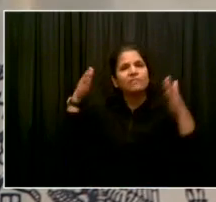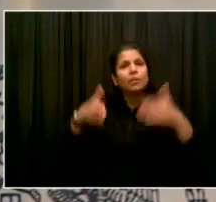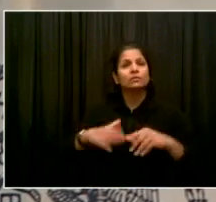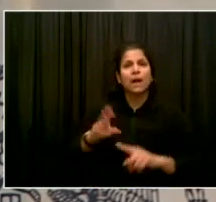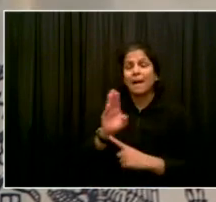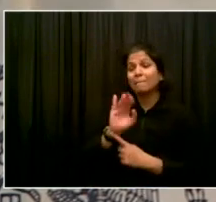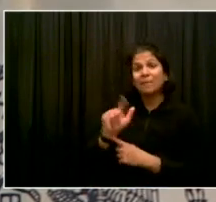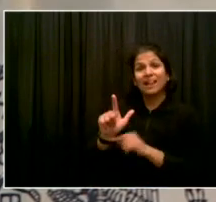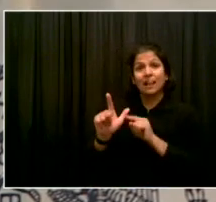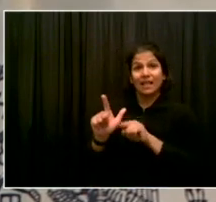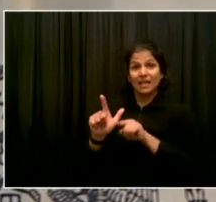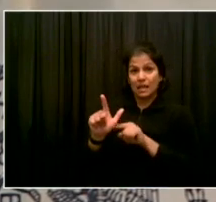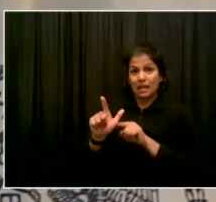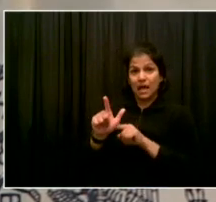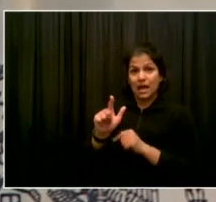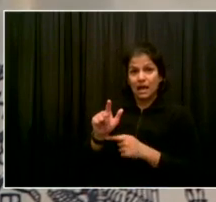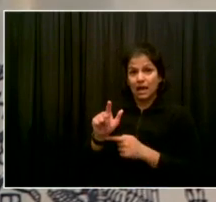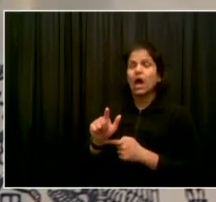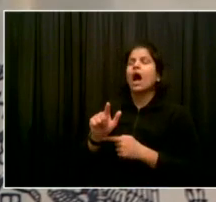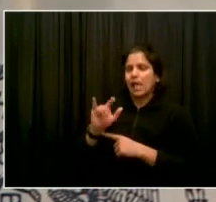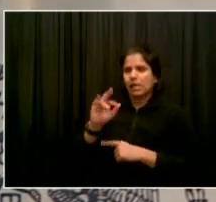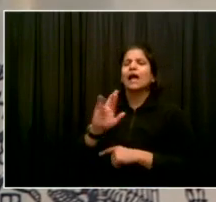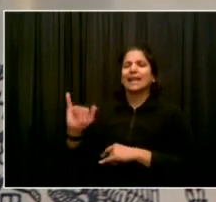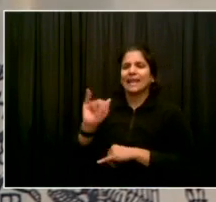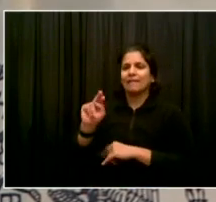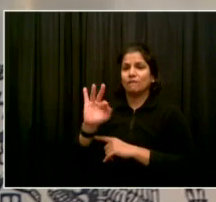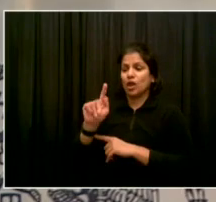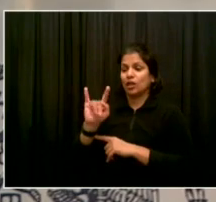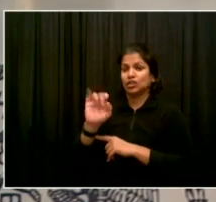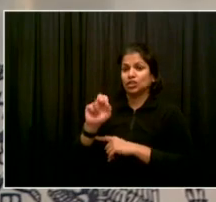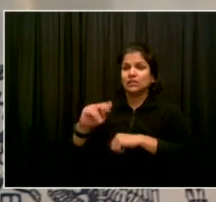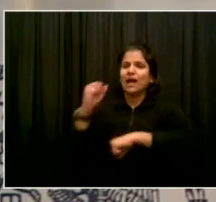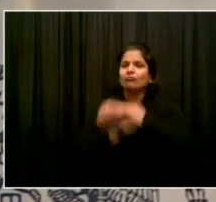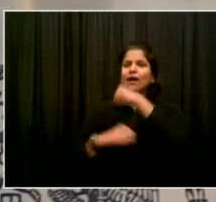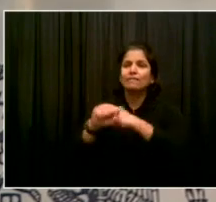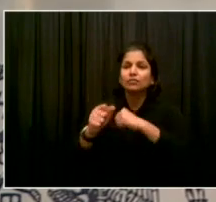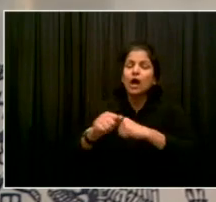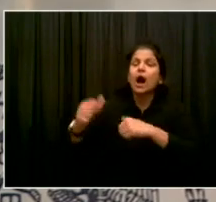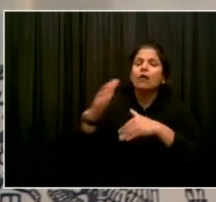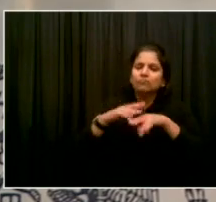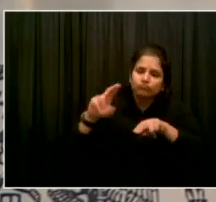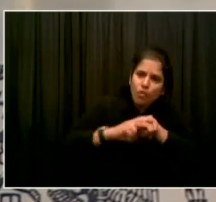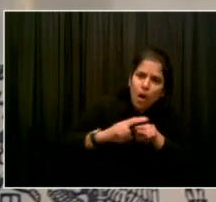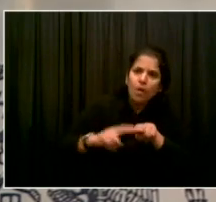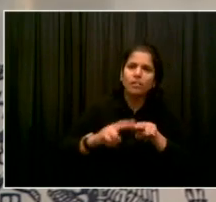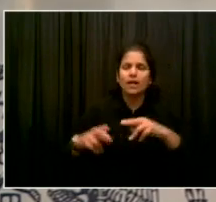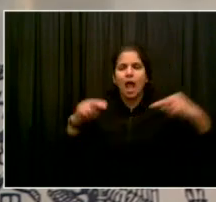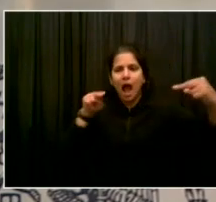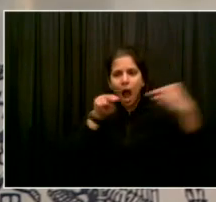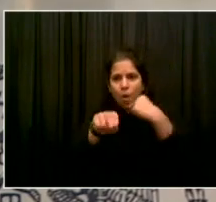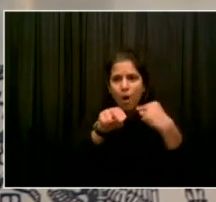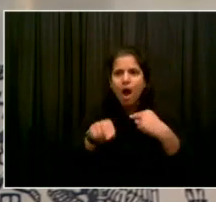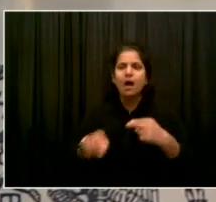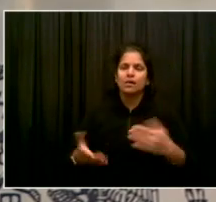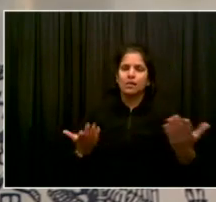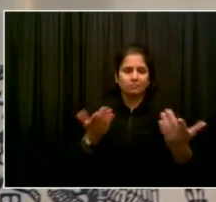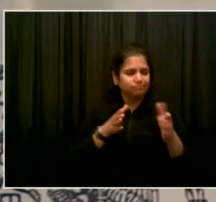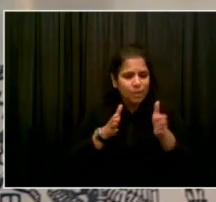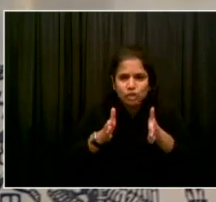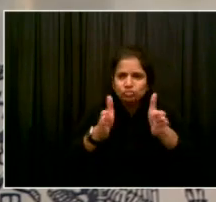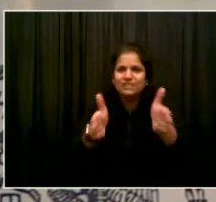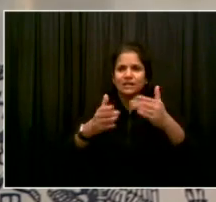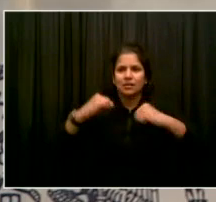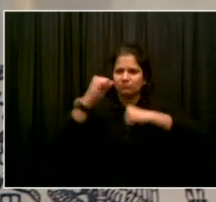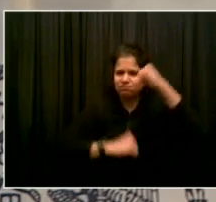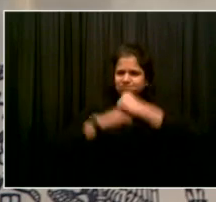for even more support from Washington on climate and so many other issues. But in the meantime, we're going to keep making things happen here in New